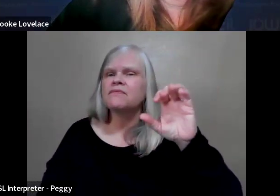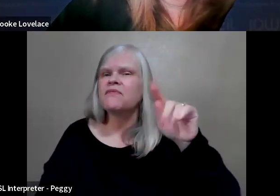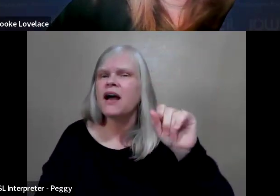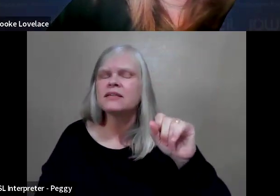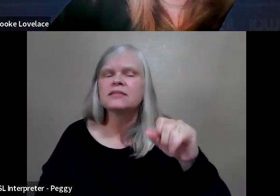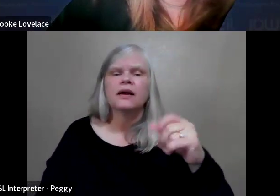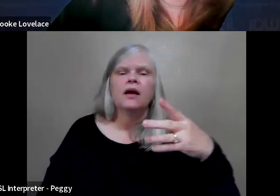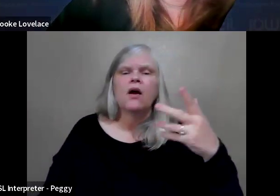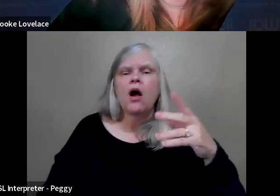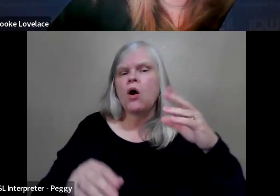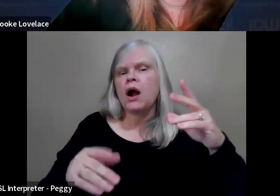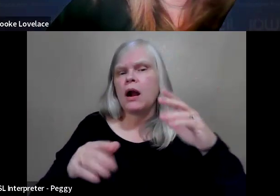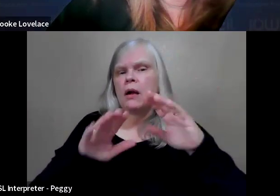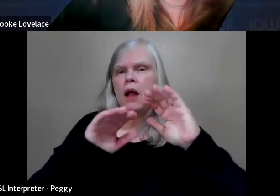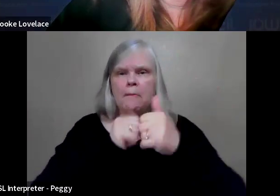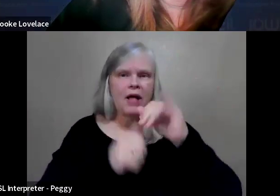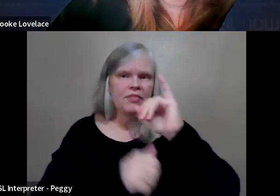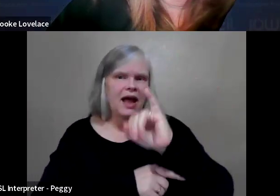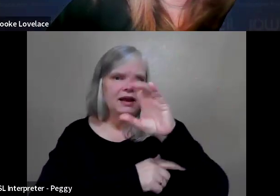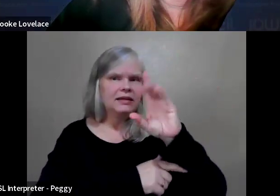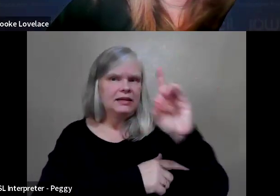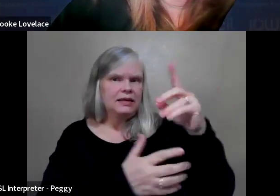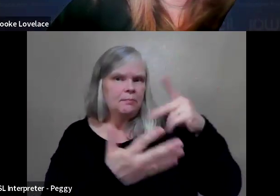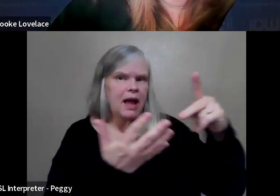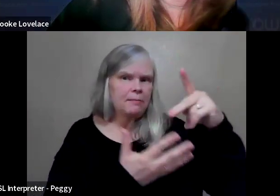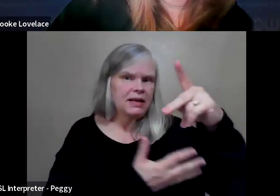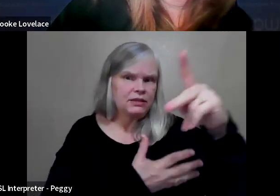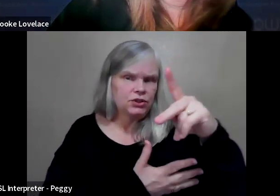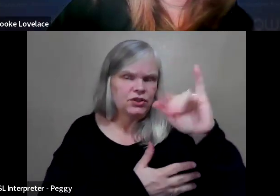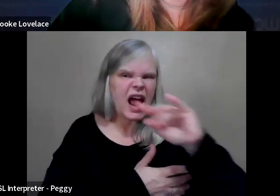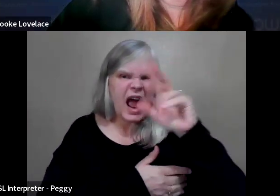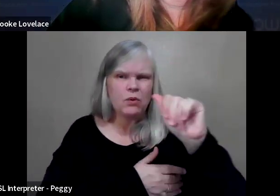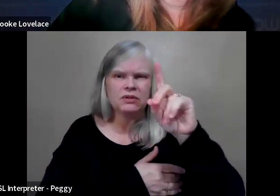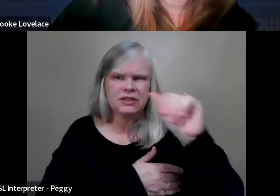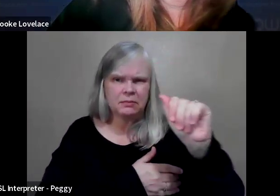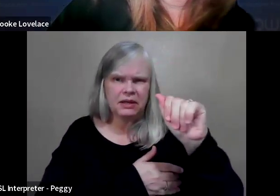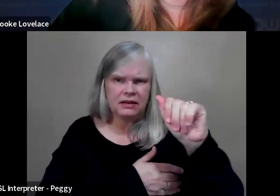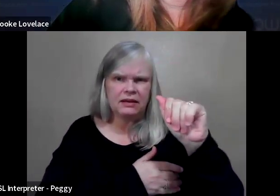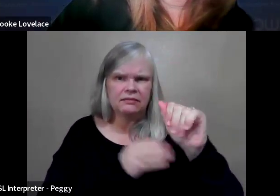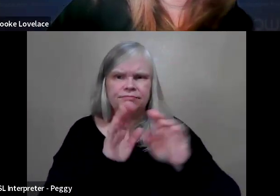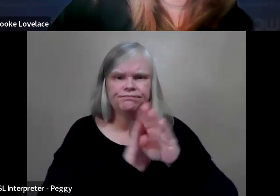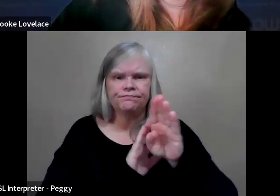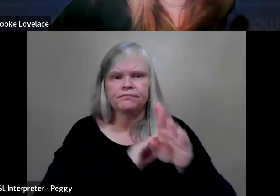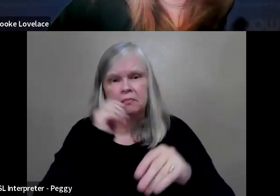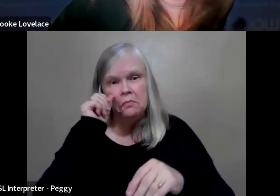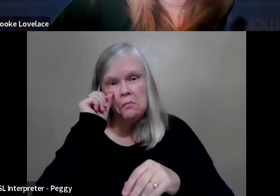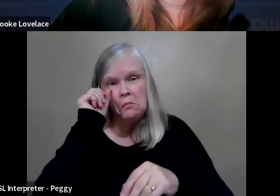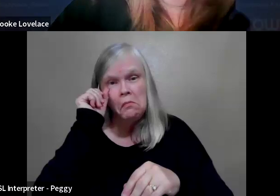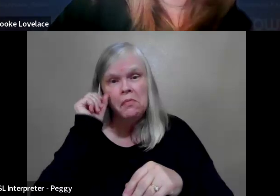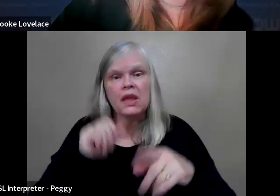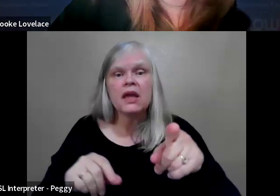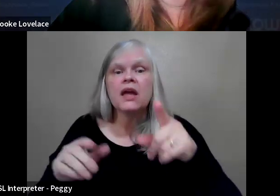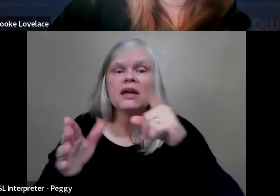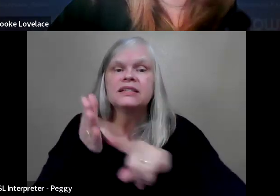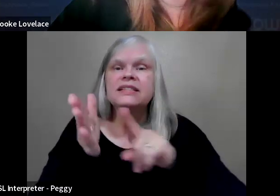the IDD population. So estimates show, according to the Alzheimer's Association and various